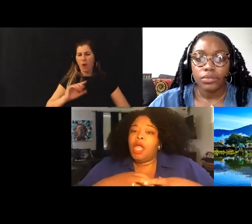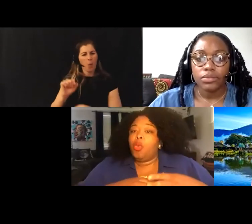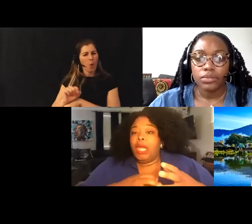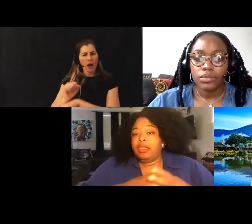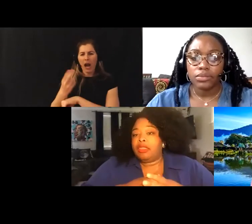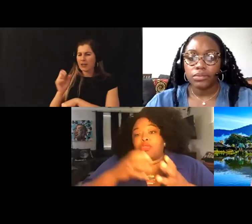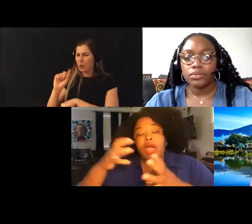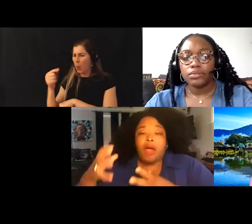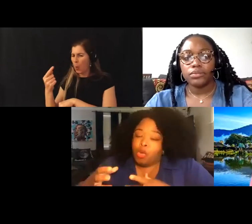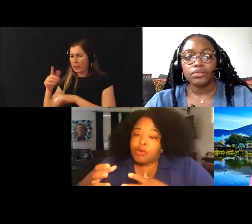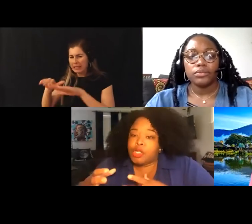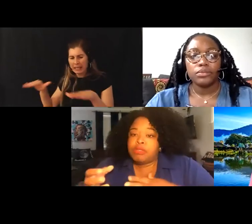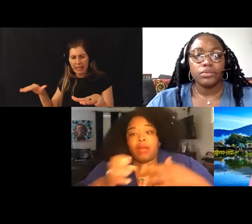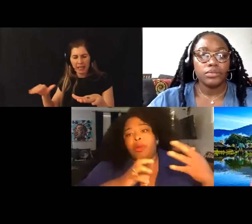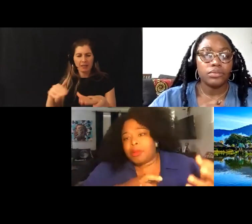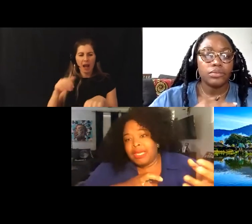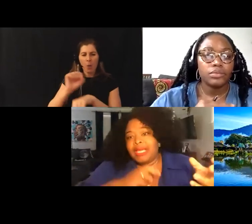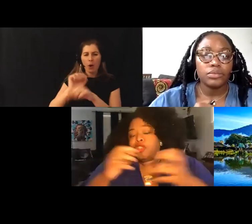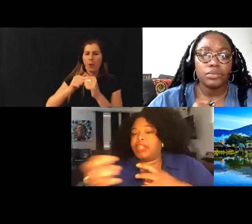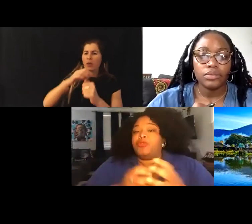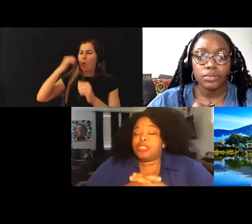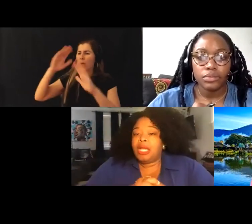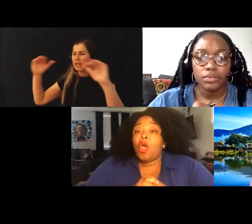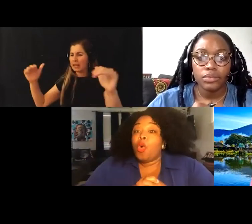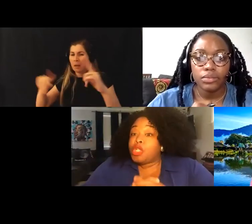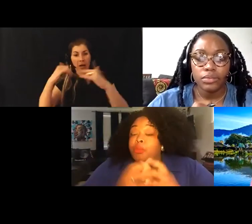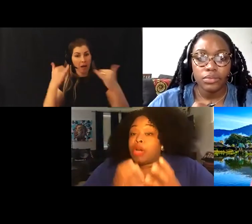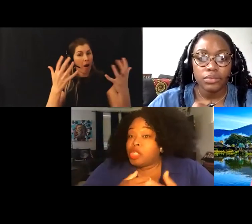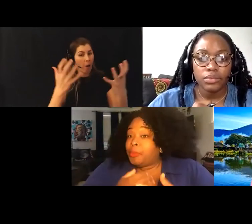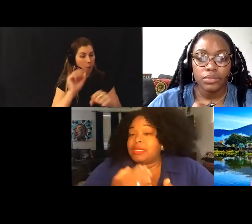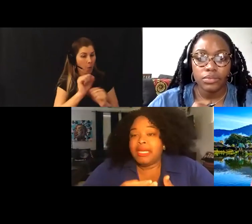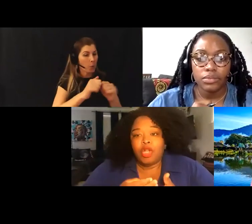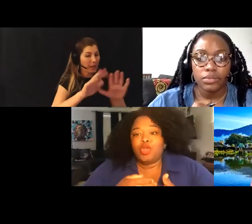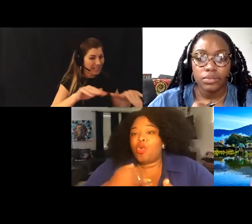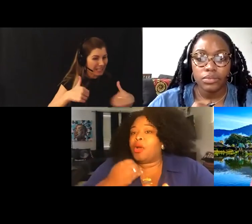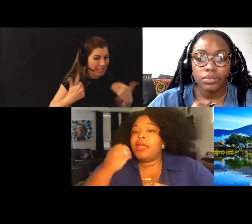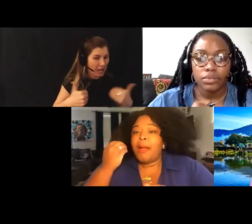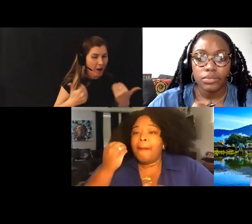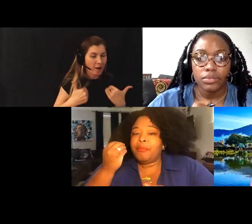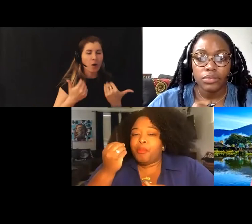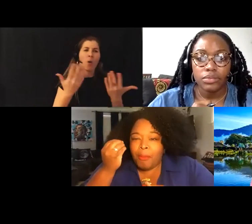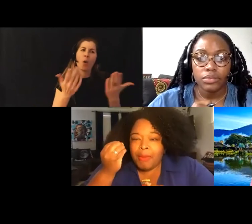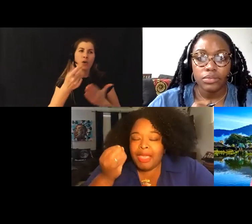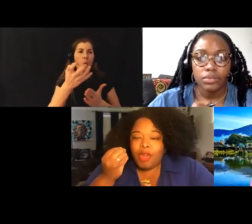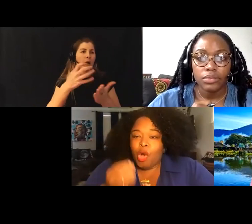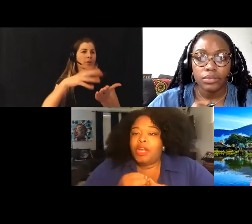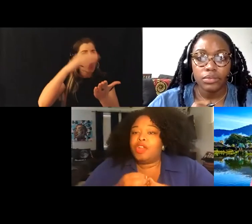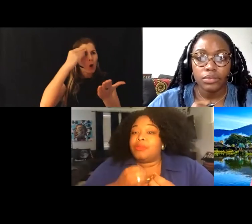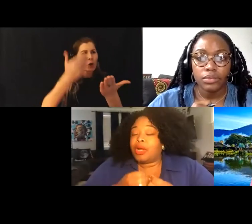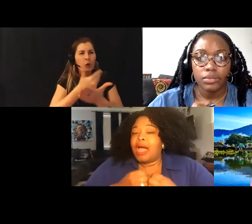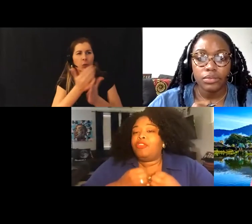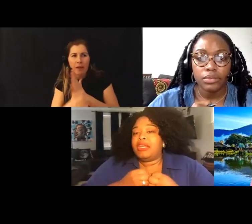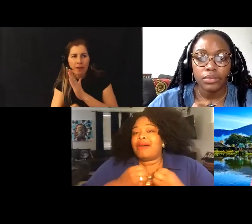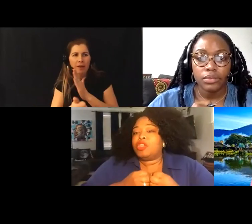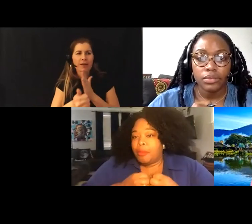working with older adults and I want to work with kids, or vice versa, or to brush up on skills or maybe even hone in on some